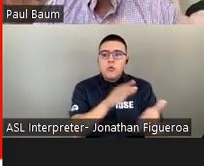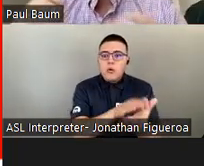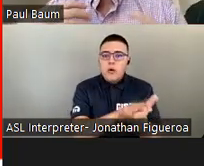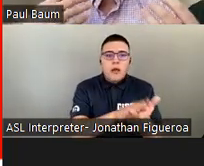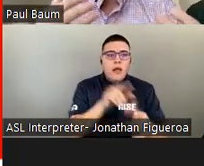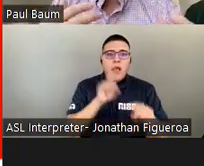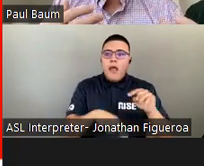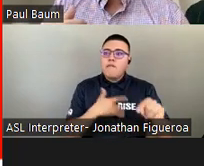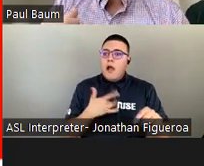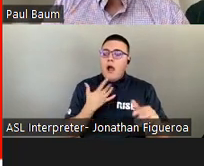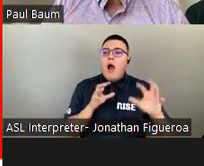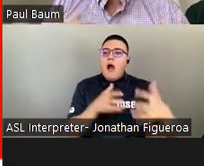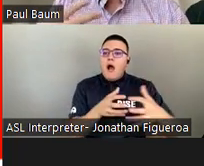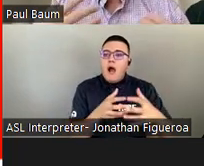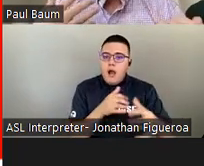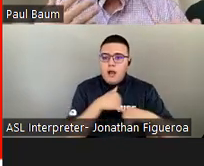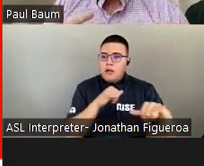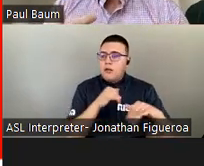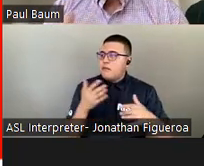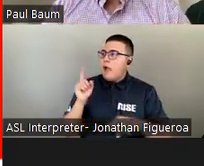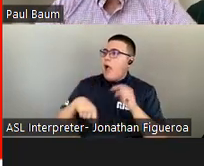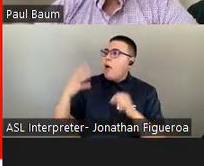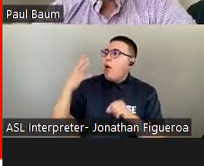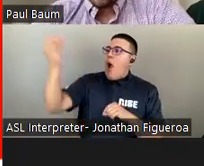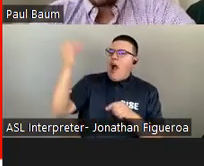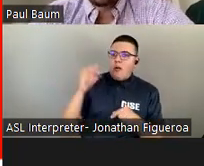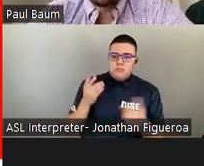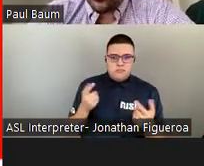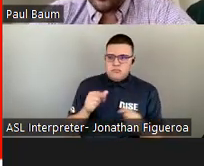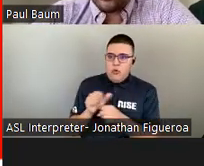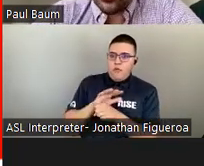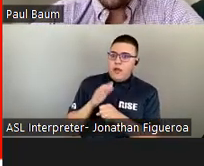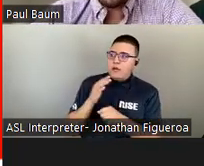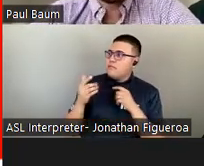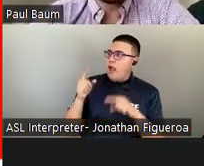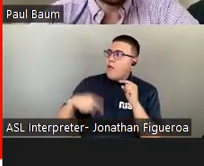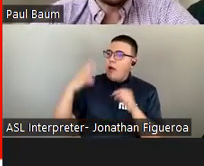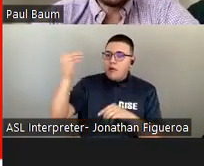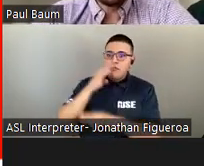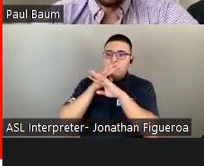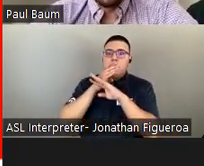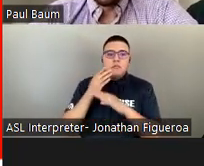go out due to COVID, that would definitely impact these numbers.